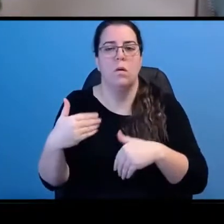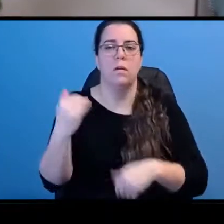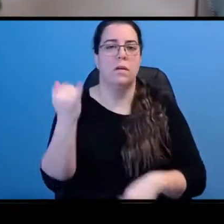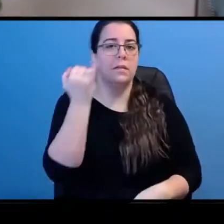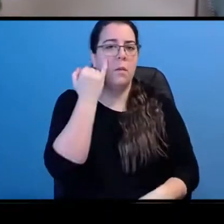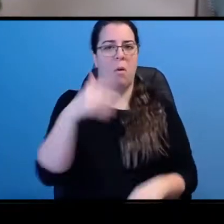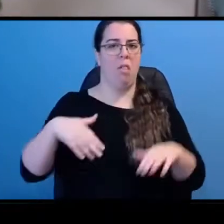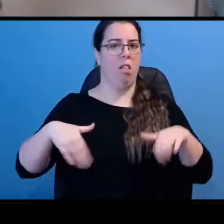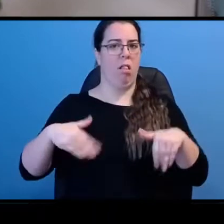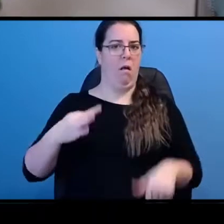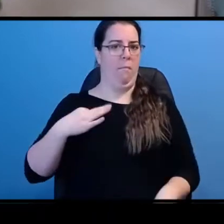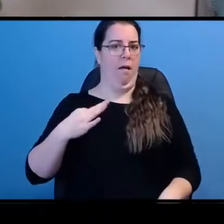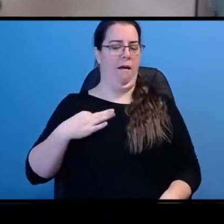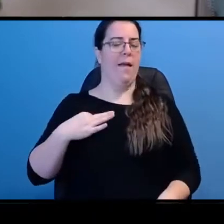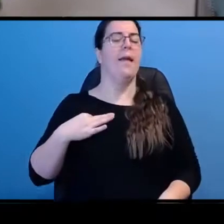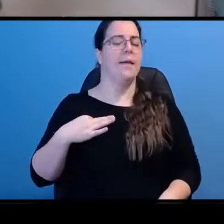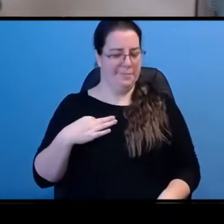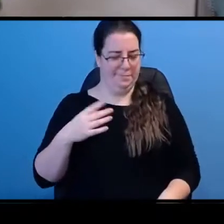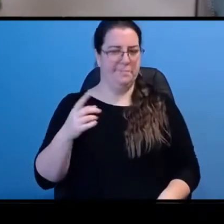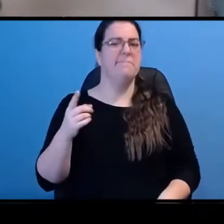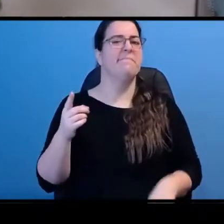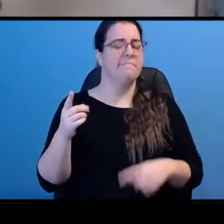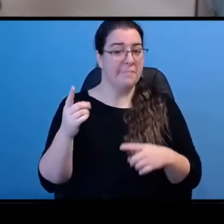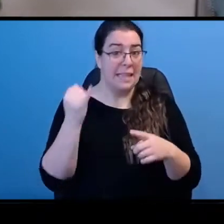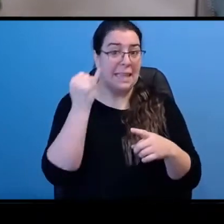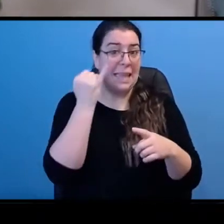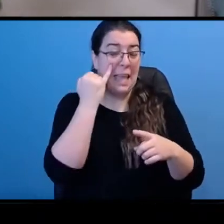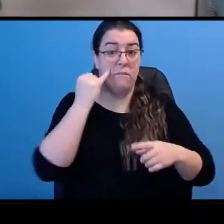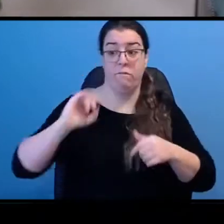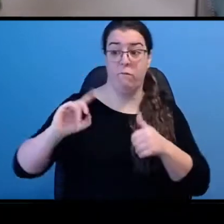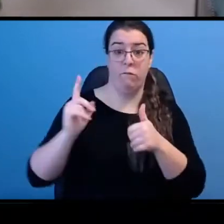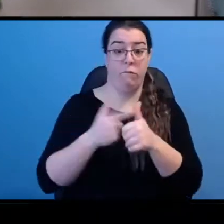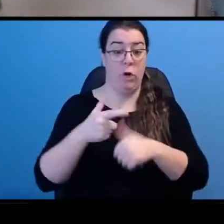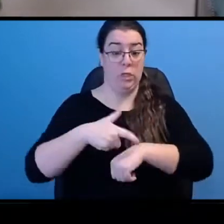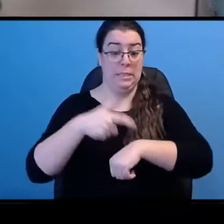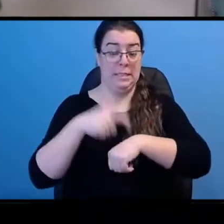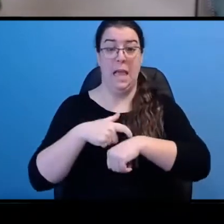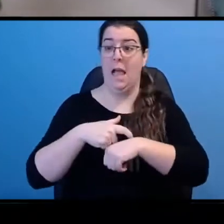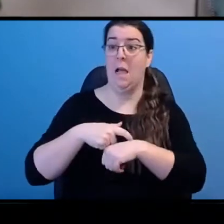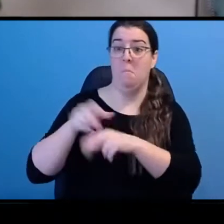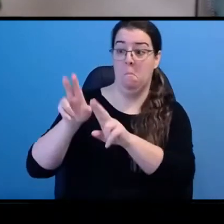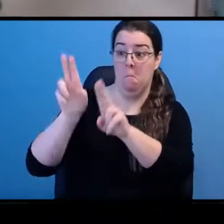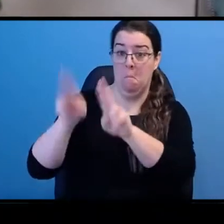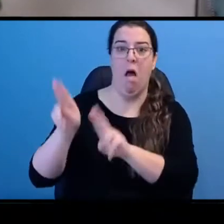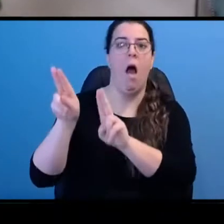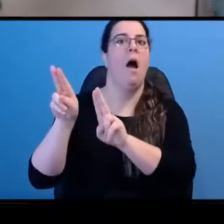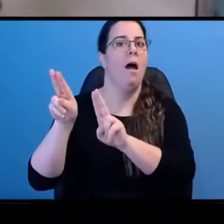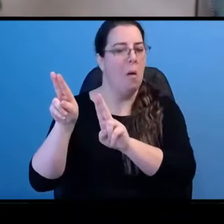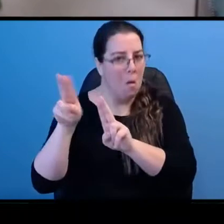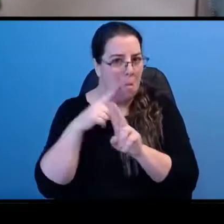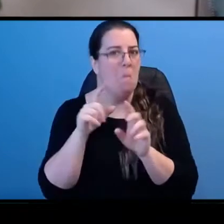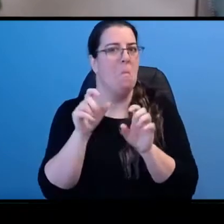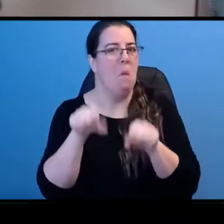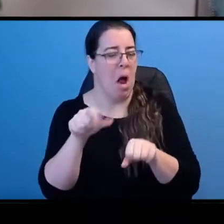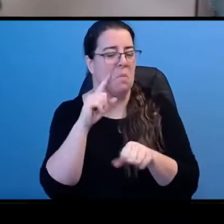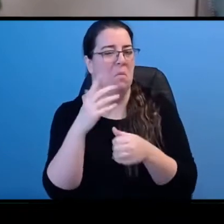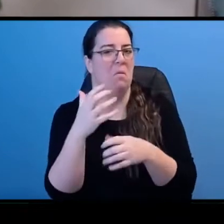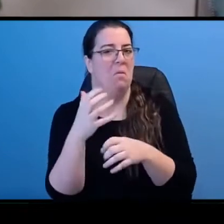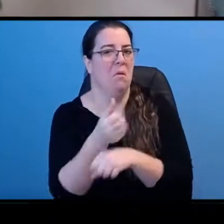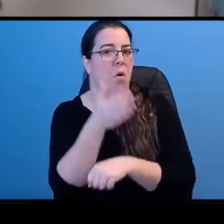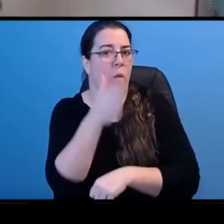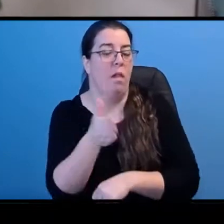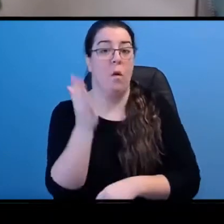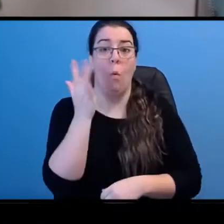there is a higher chance that you'll be successful because they put an emphasis on giving funding to new